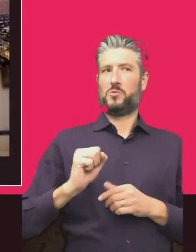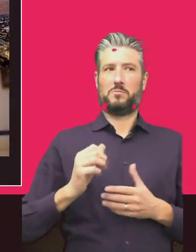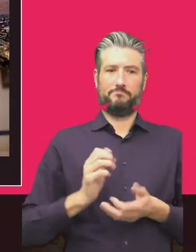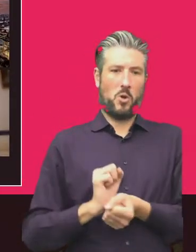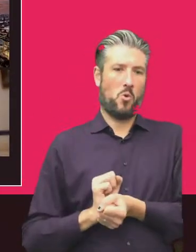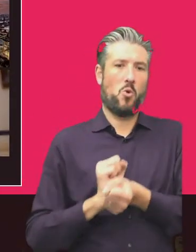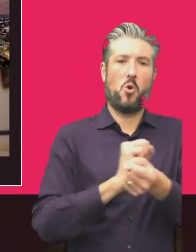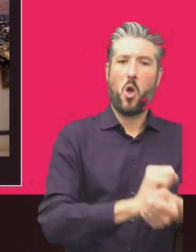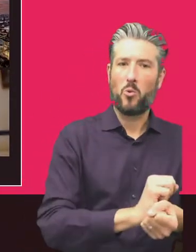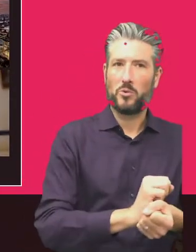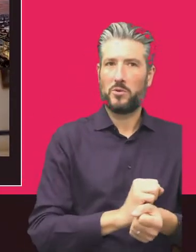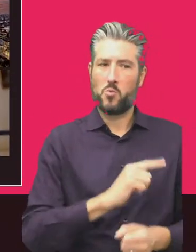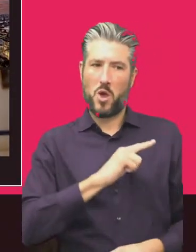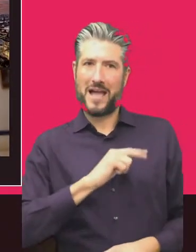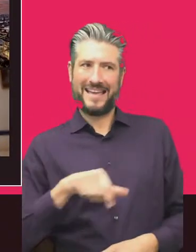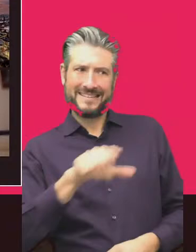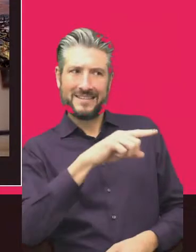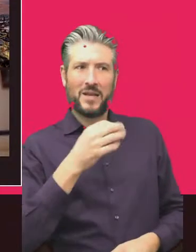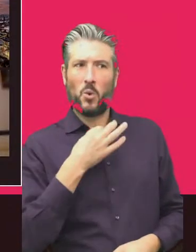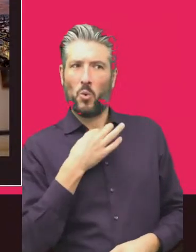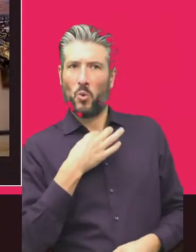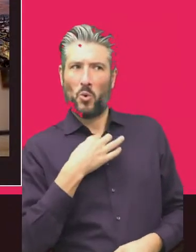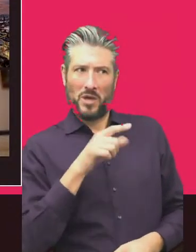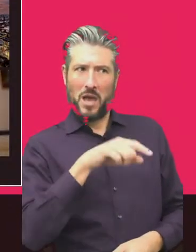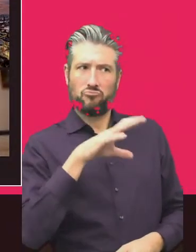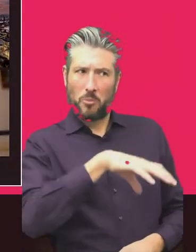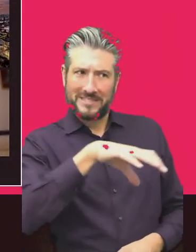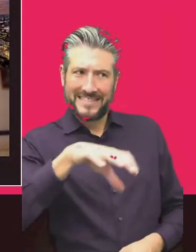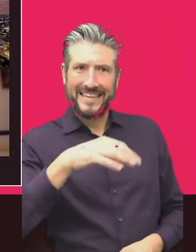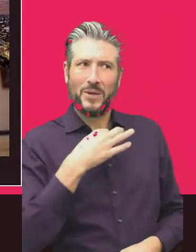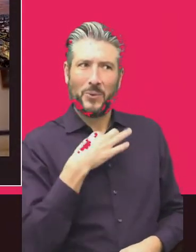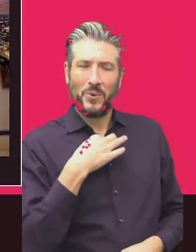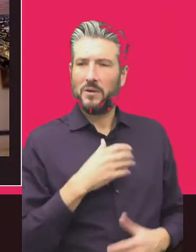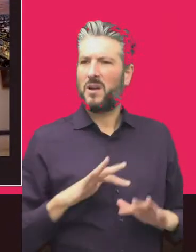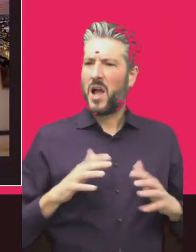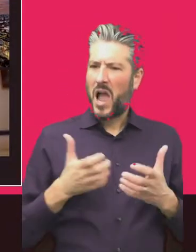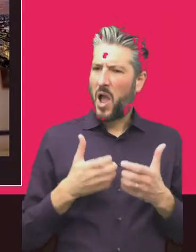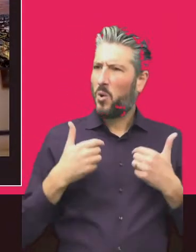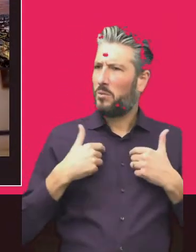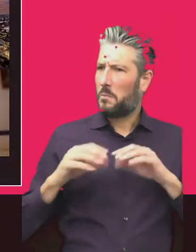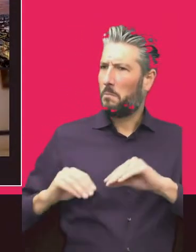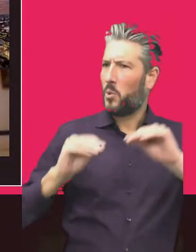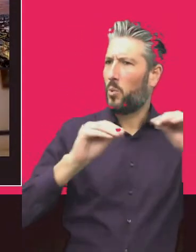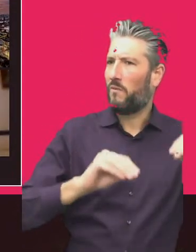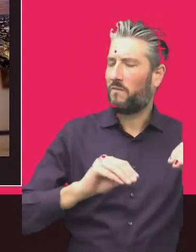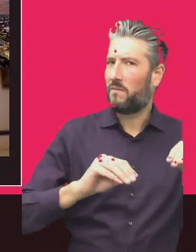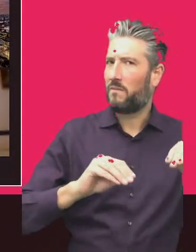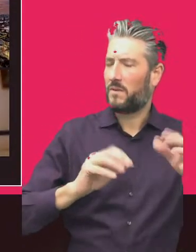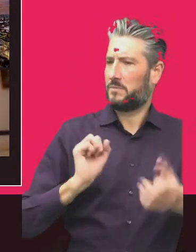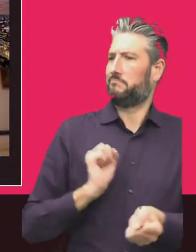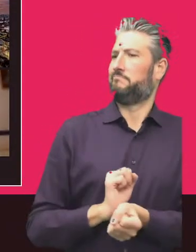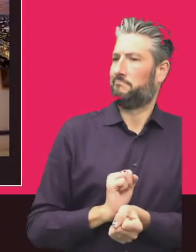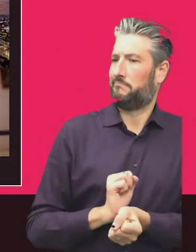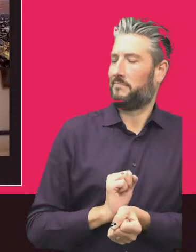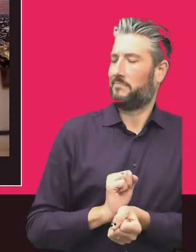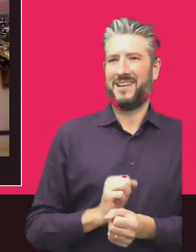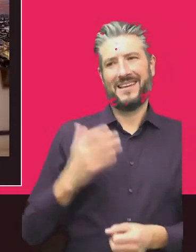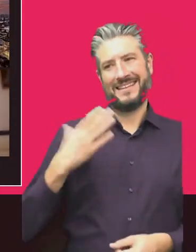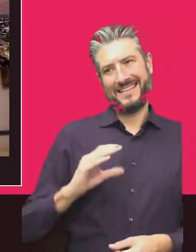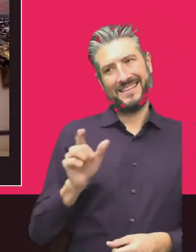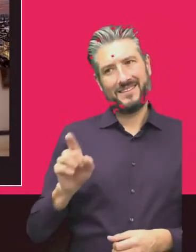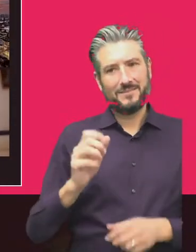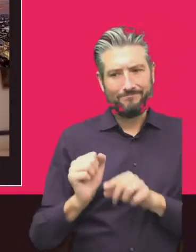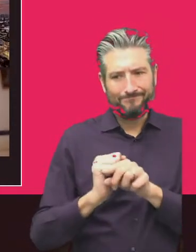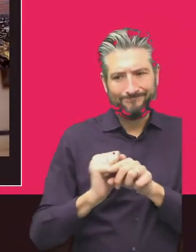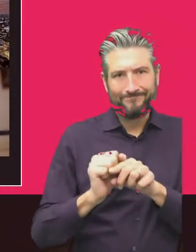virtually impossible to move or buy a flat. How can the London Assembly help with simplifying the process, reducing the significant